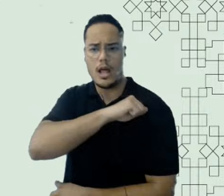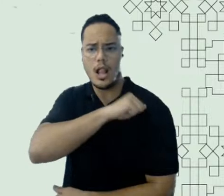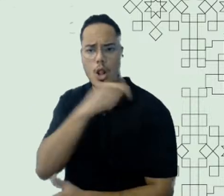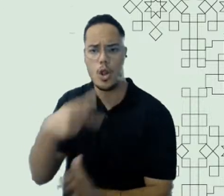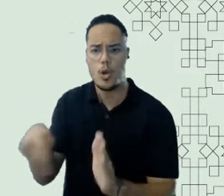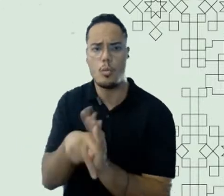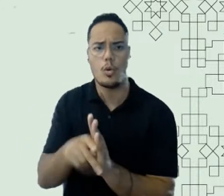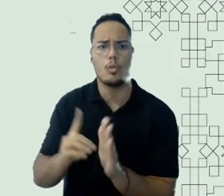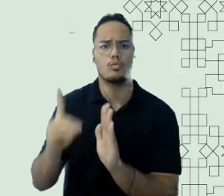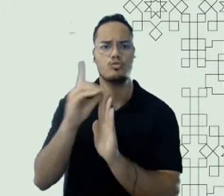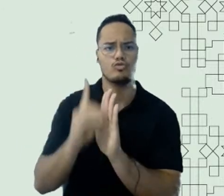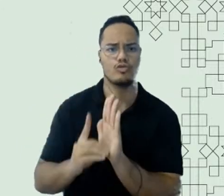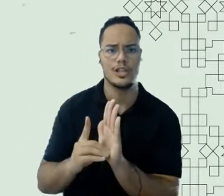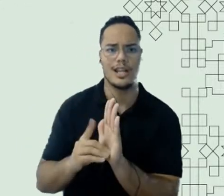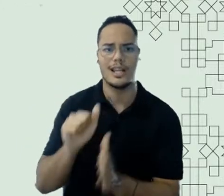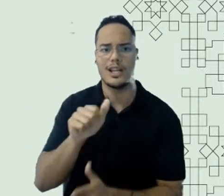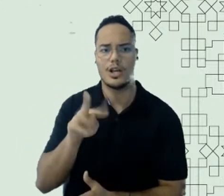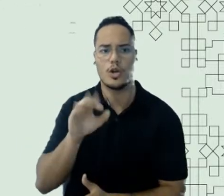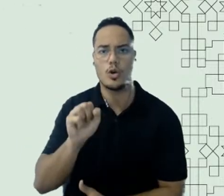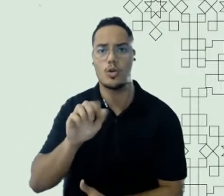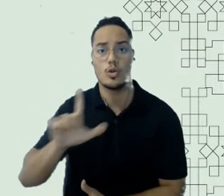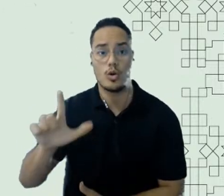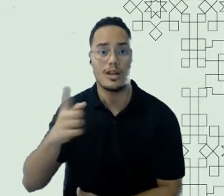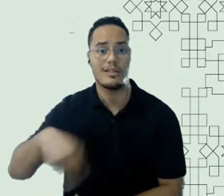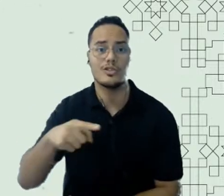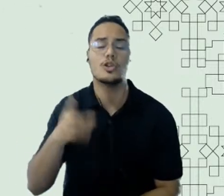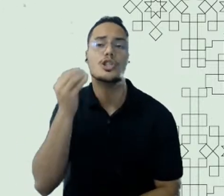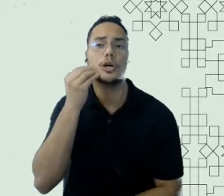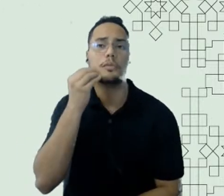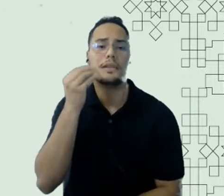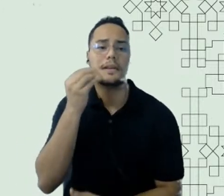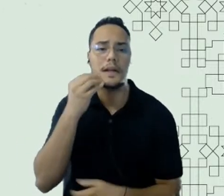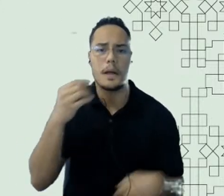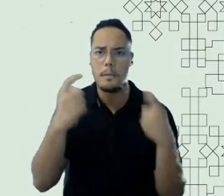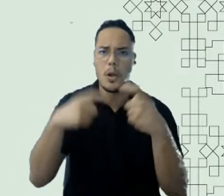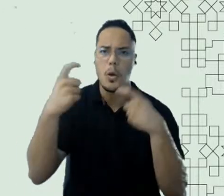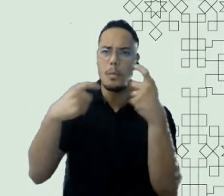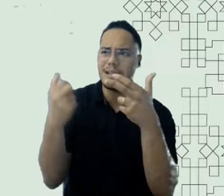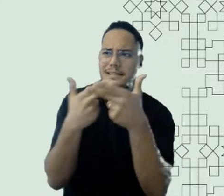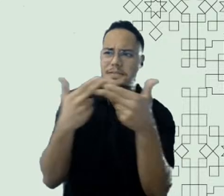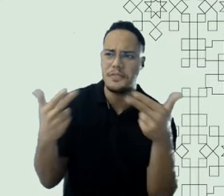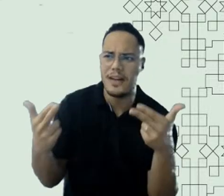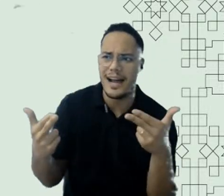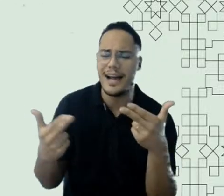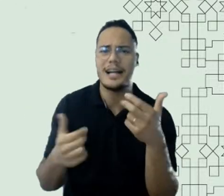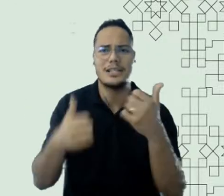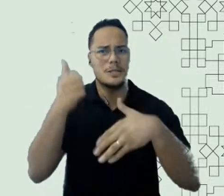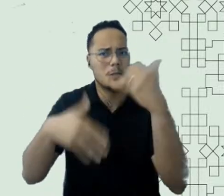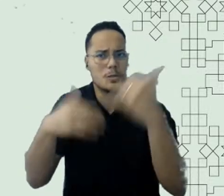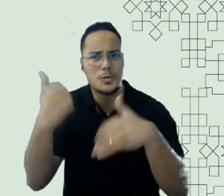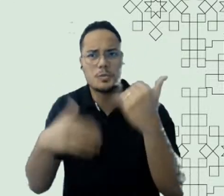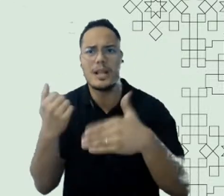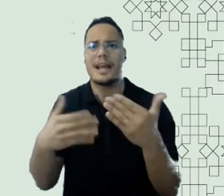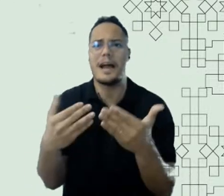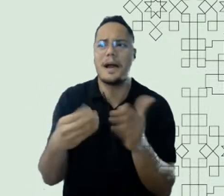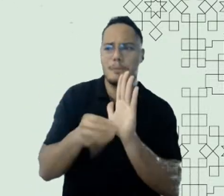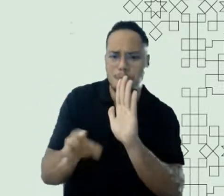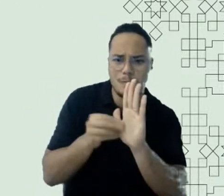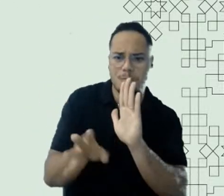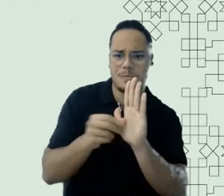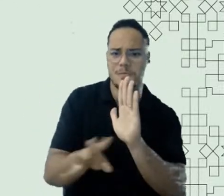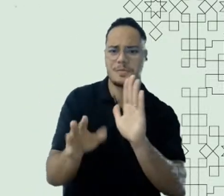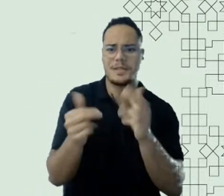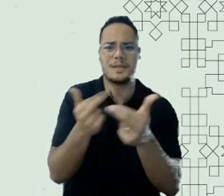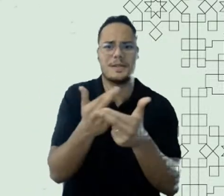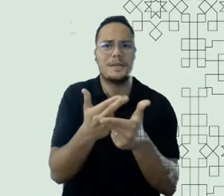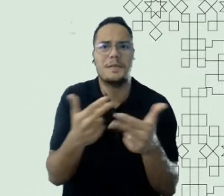concern or give advice or give recommendation to the EU institution about how to deal with copyright